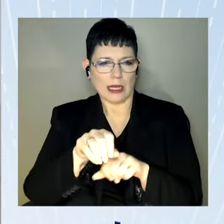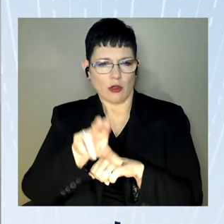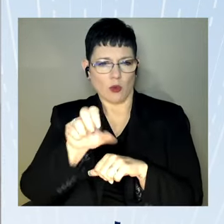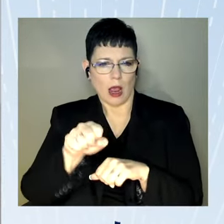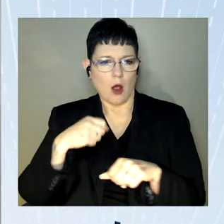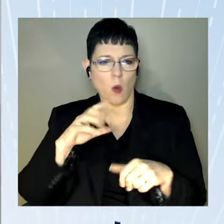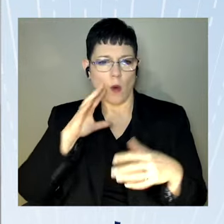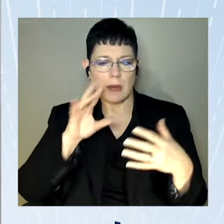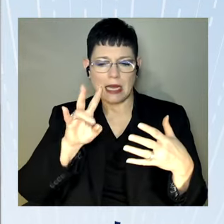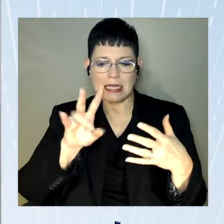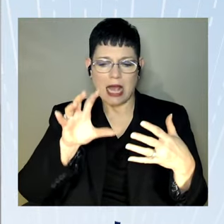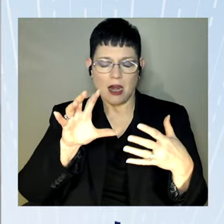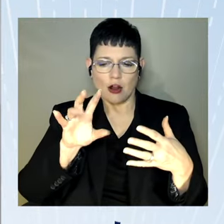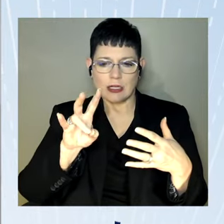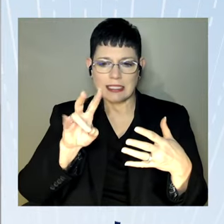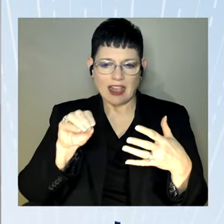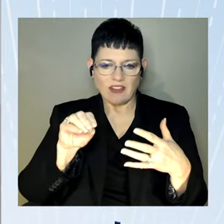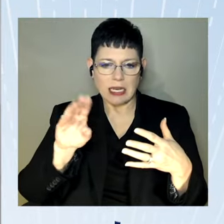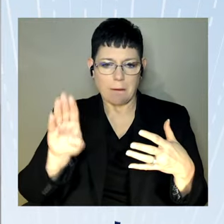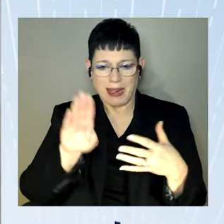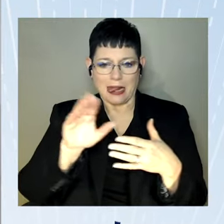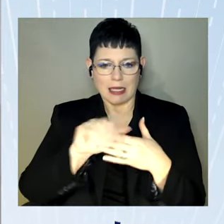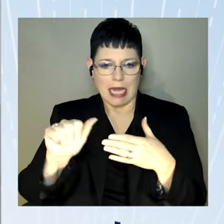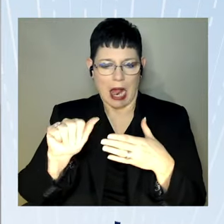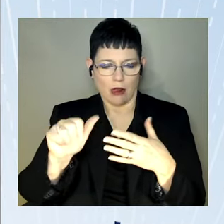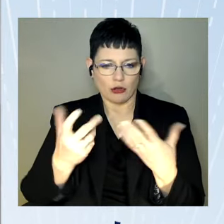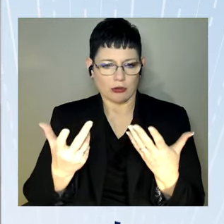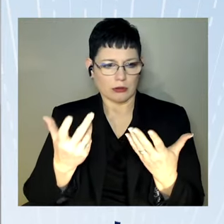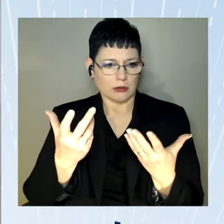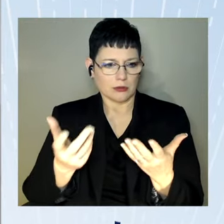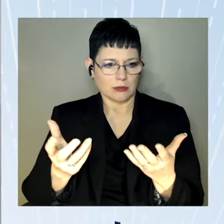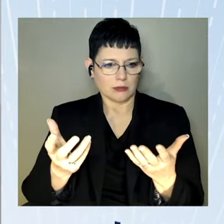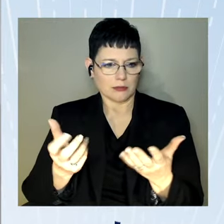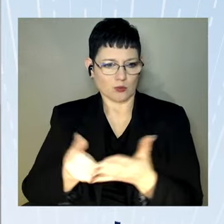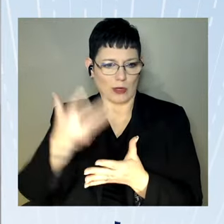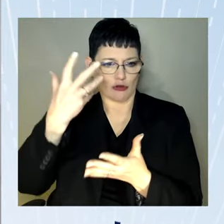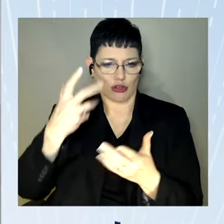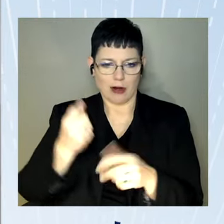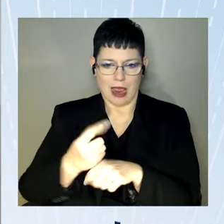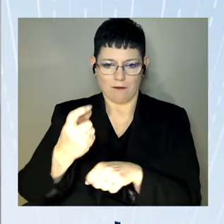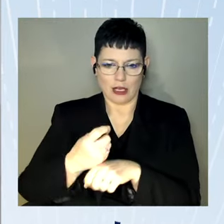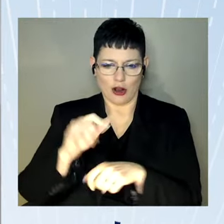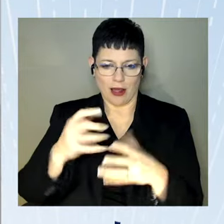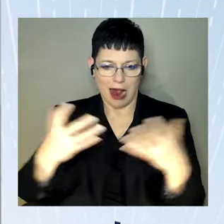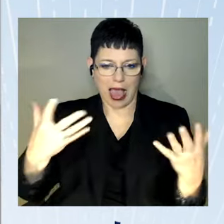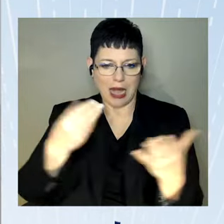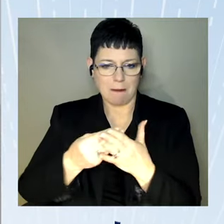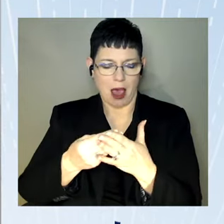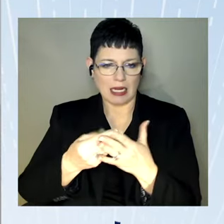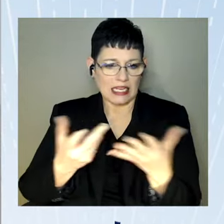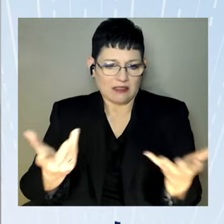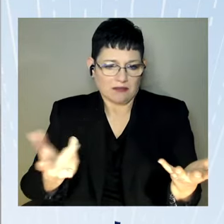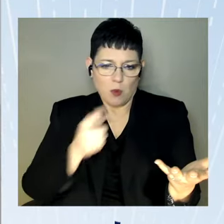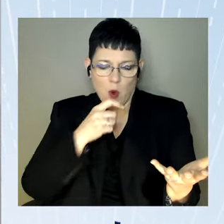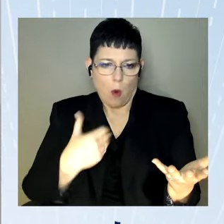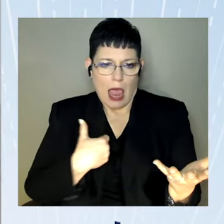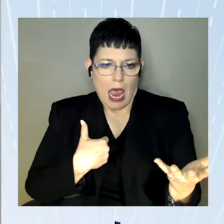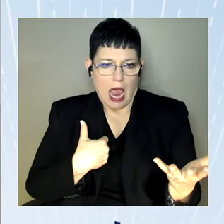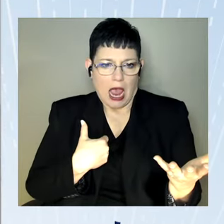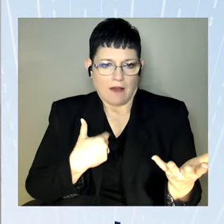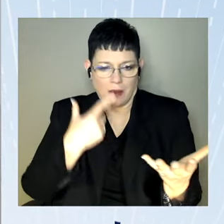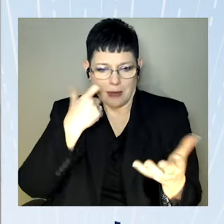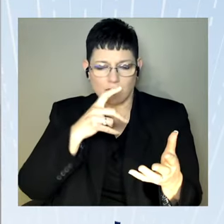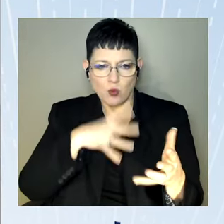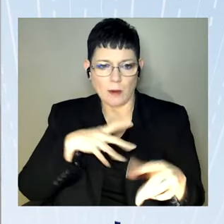$770 billion richer every year. That's a lot of money that we're leaving on the table. So it couldn't be clearer. The time